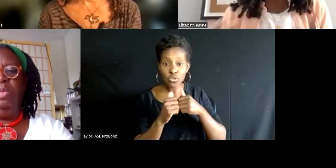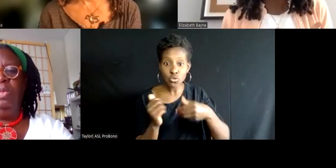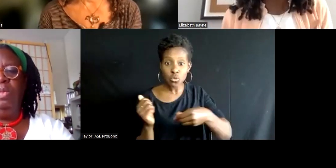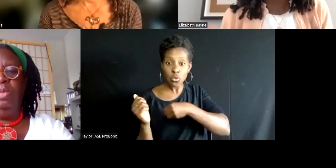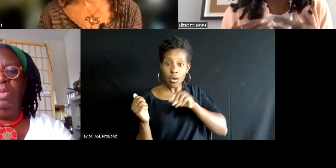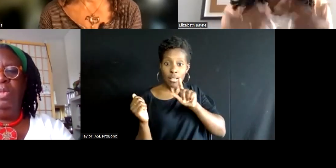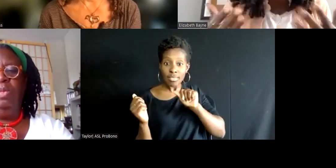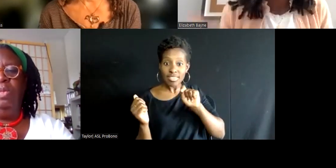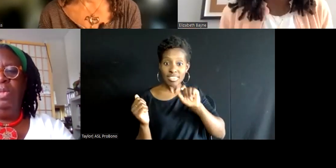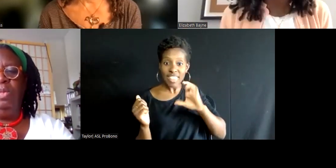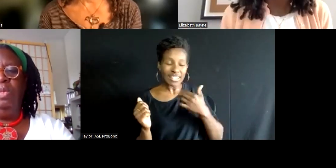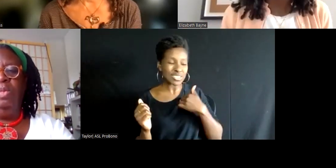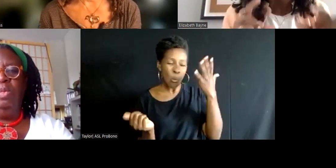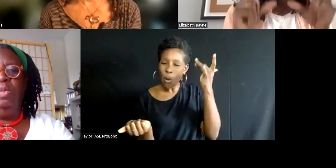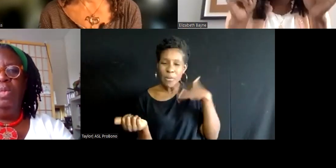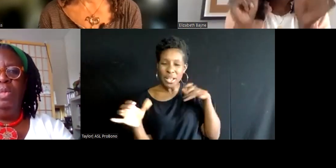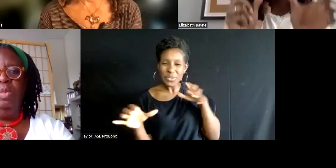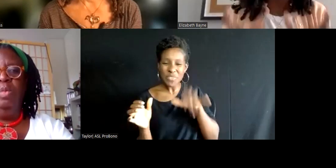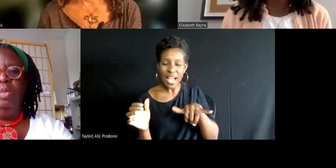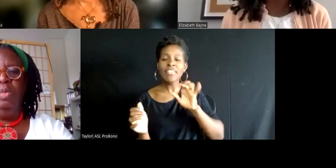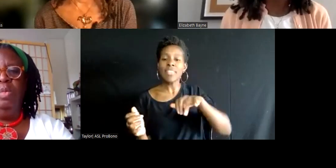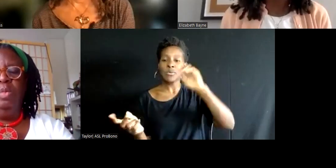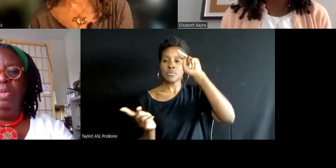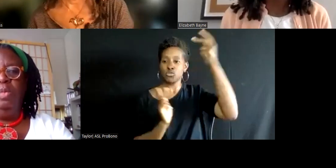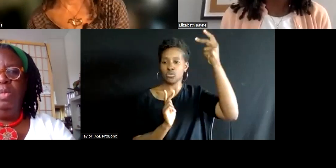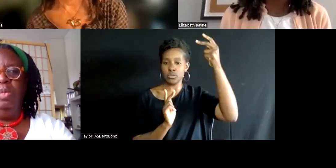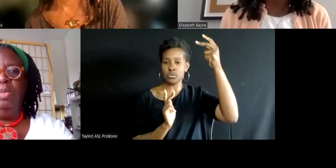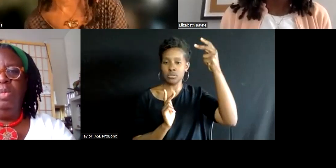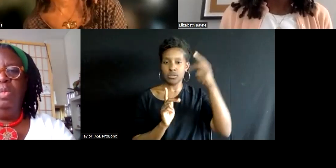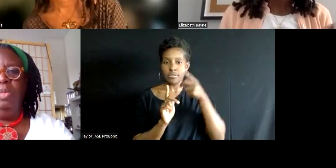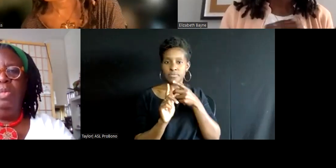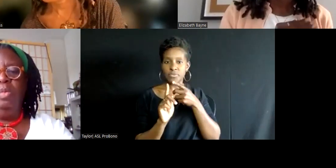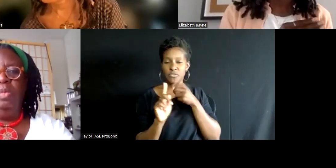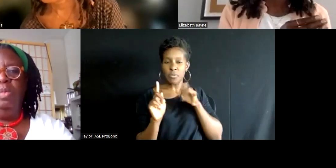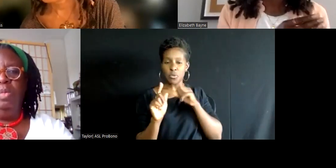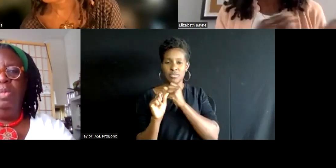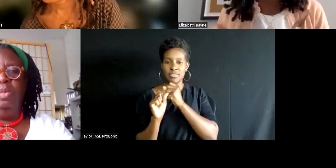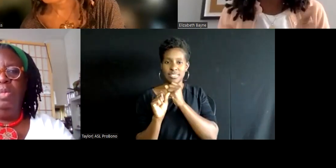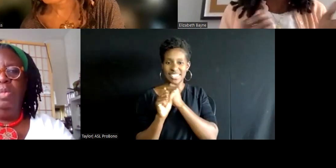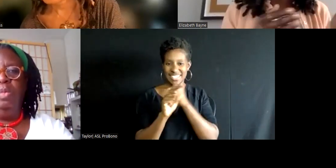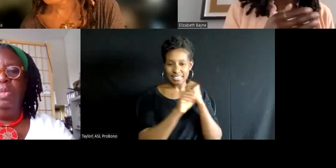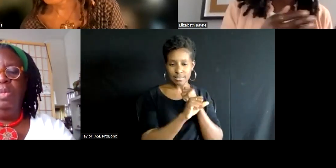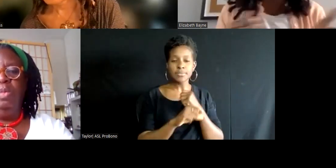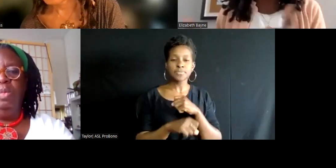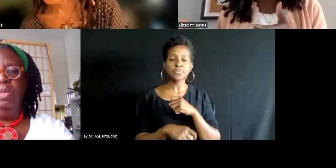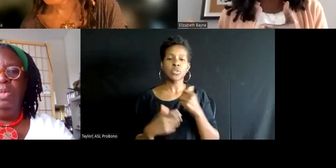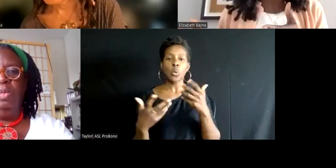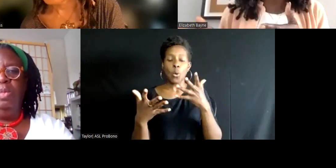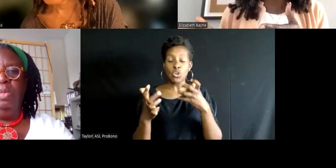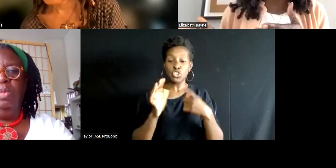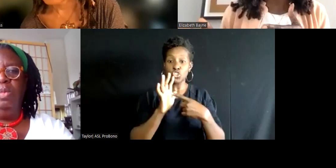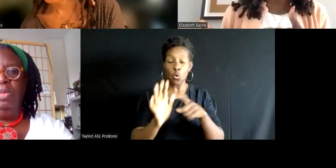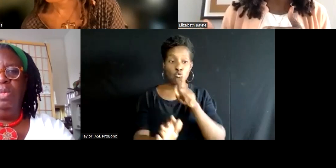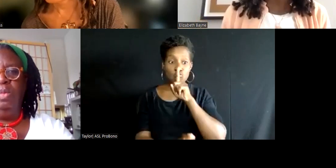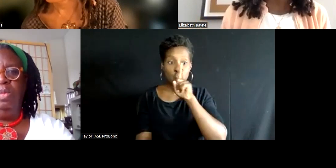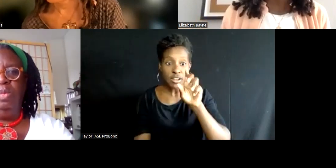them those tips. Why waste my energy? That was how people were interpreting the statistics. And so I wanted to show in real time what